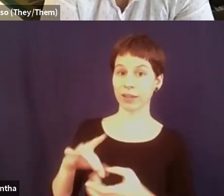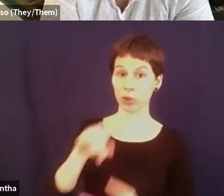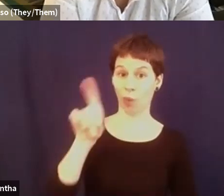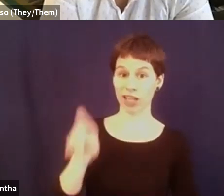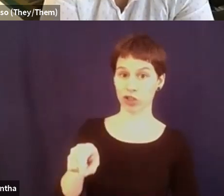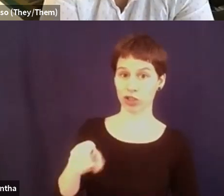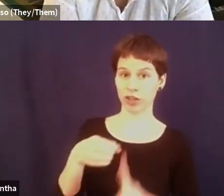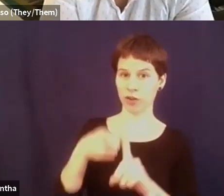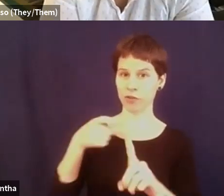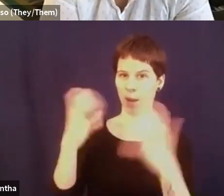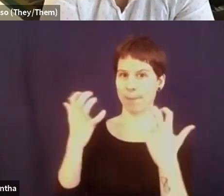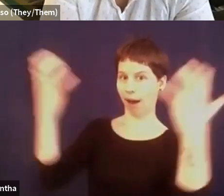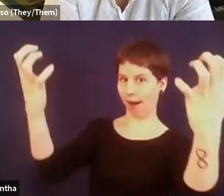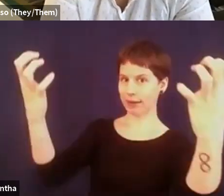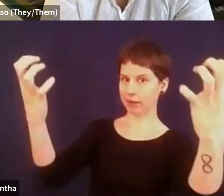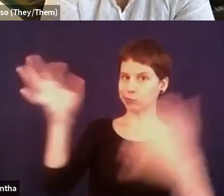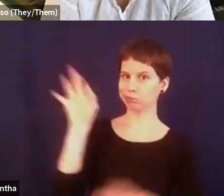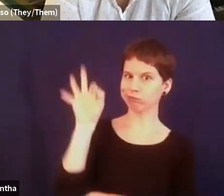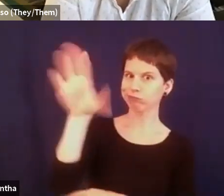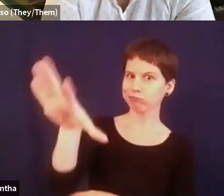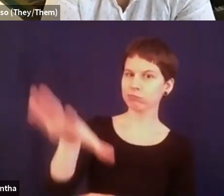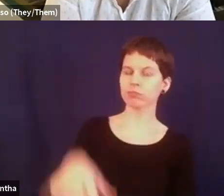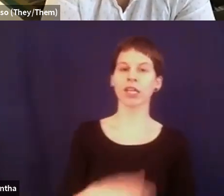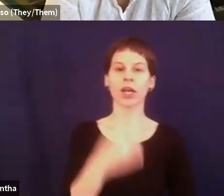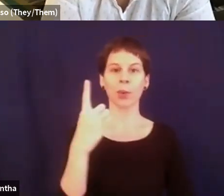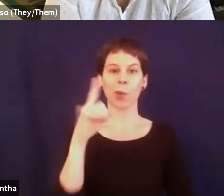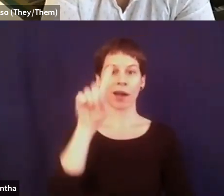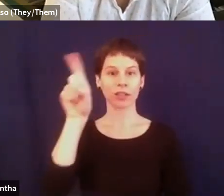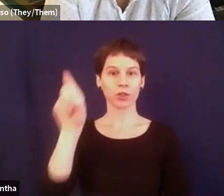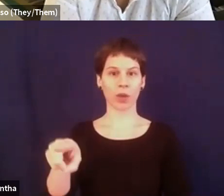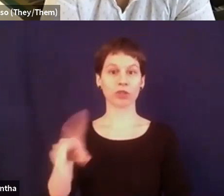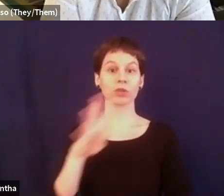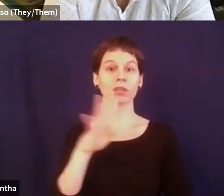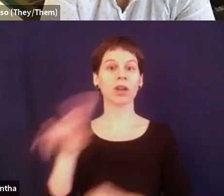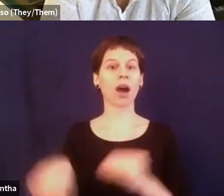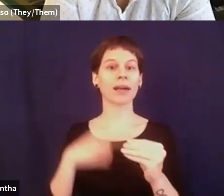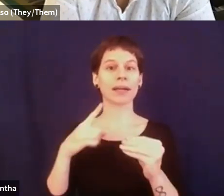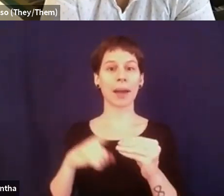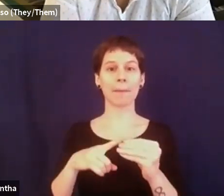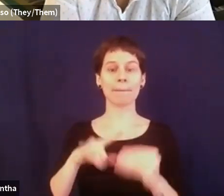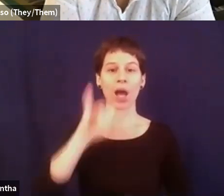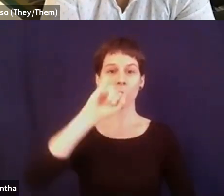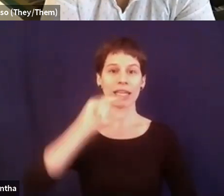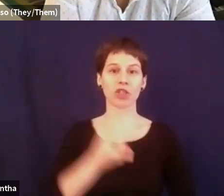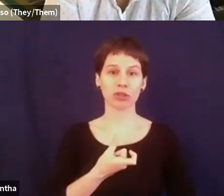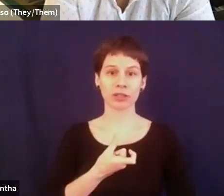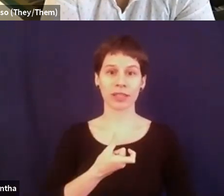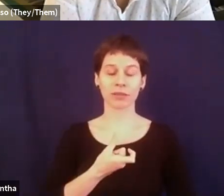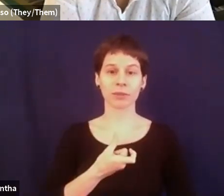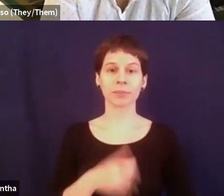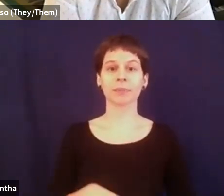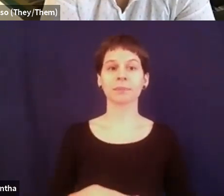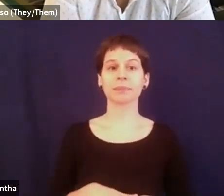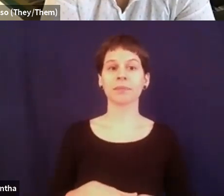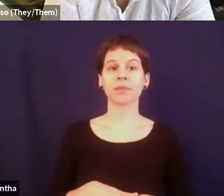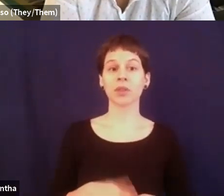question from the audience. And one of the questions that I was going to ask was to talk a little bit about intersectionality, areas that we